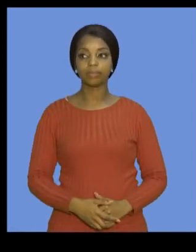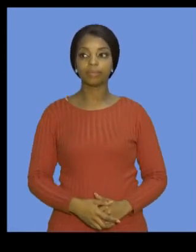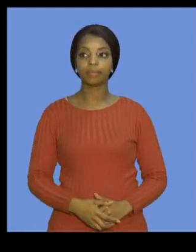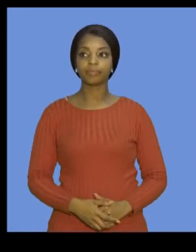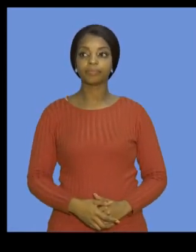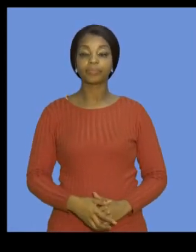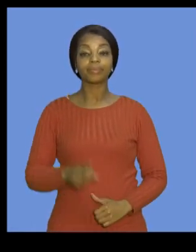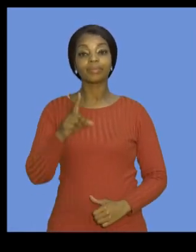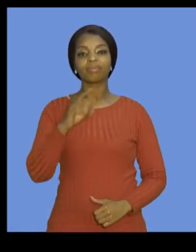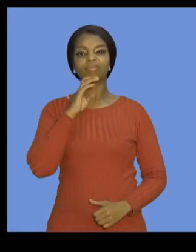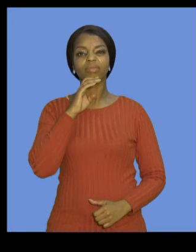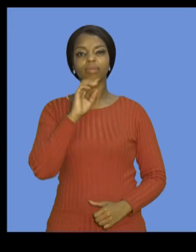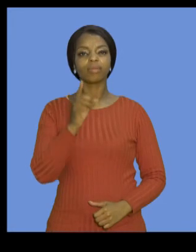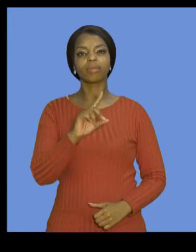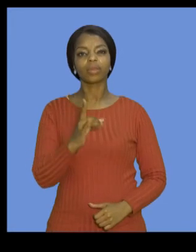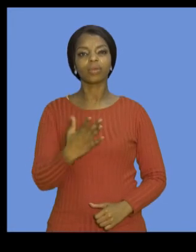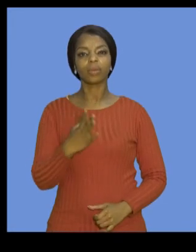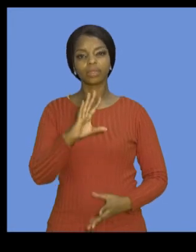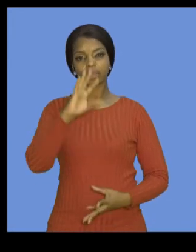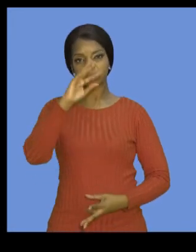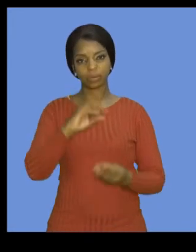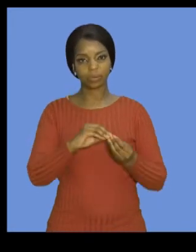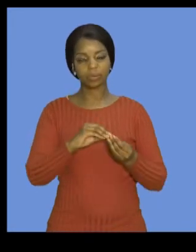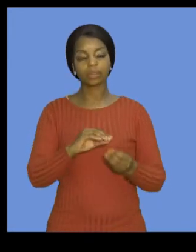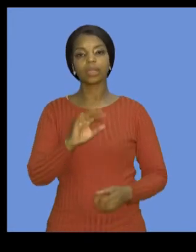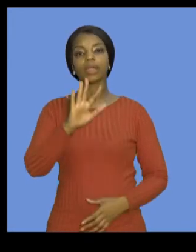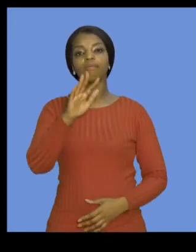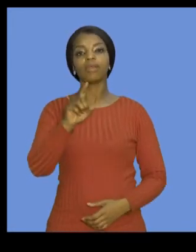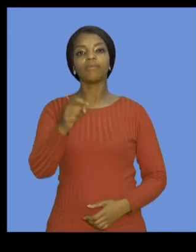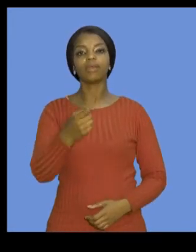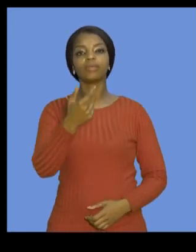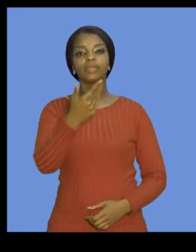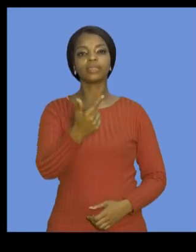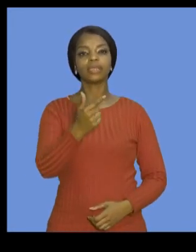5,000. And that will be the total balance there, which is